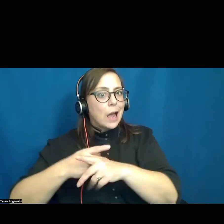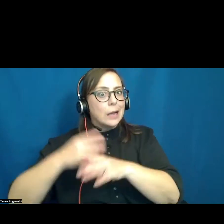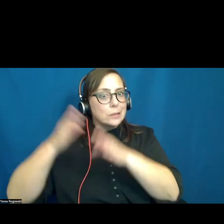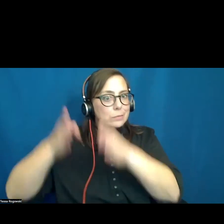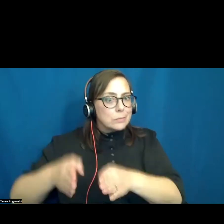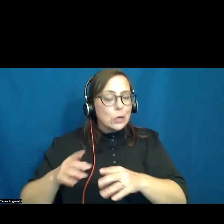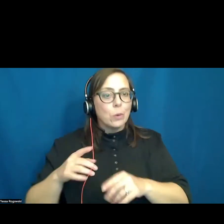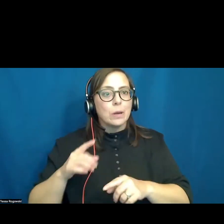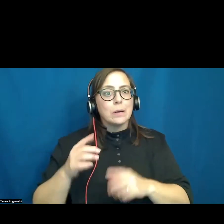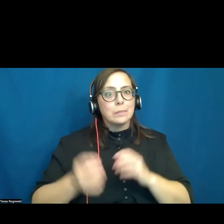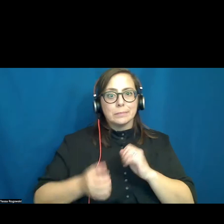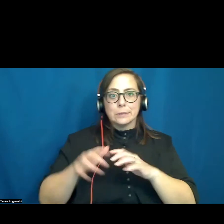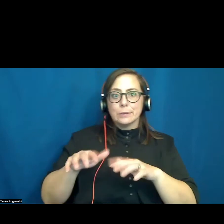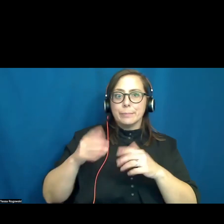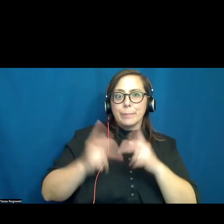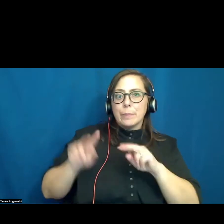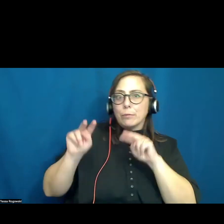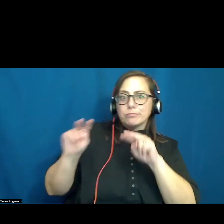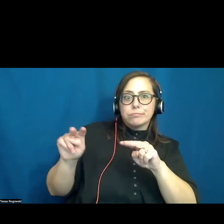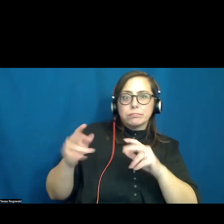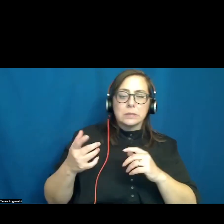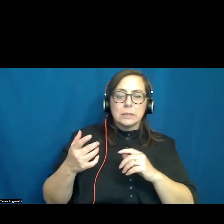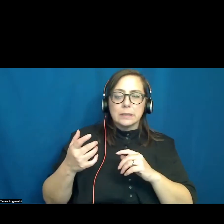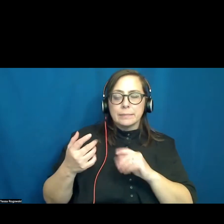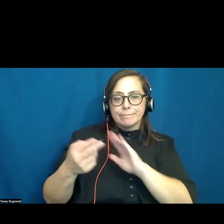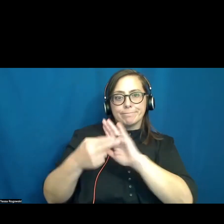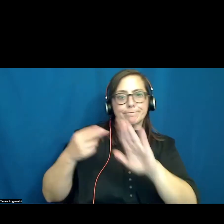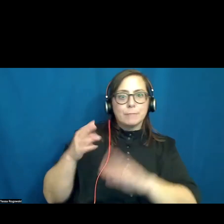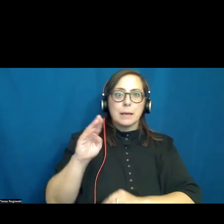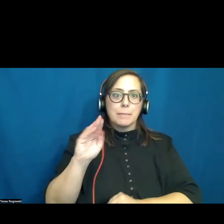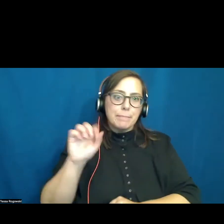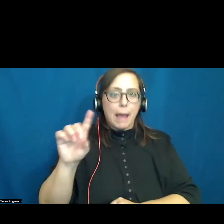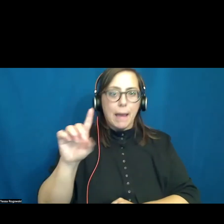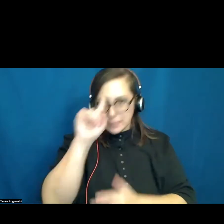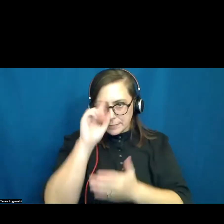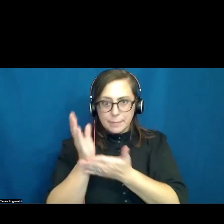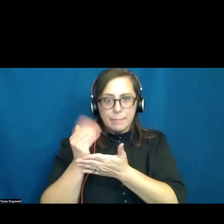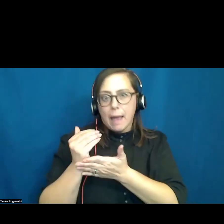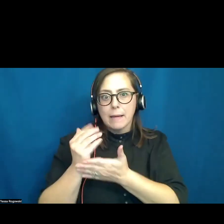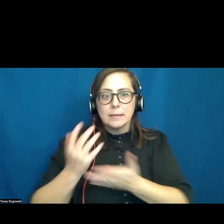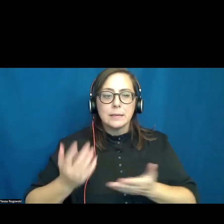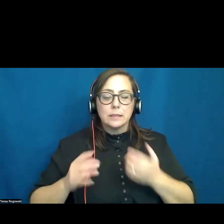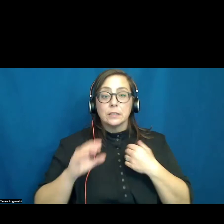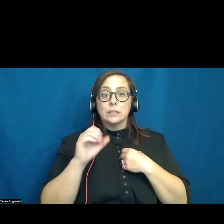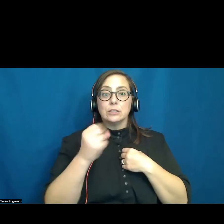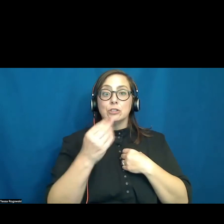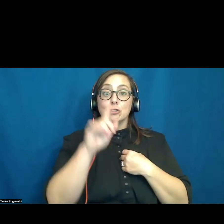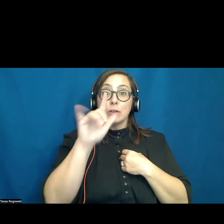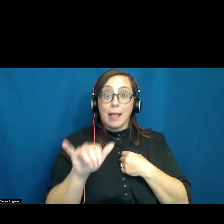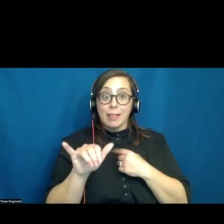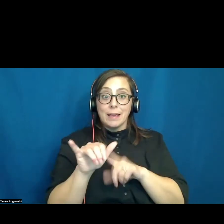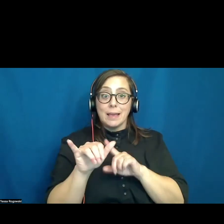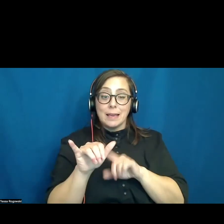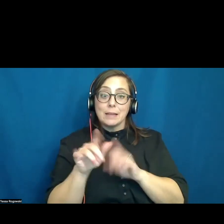Mad Shelley, and a term Shelley used to describe his own